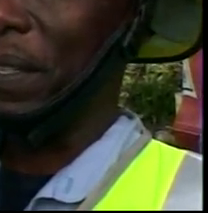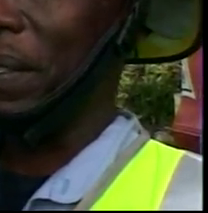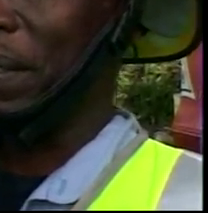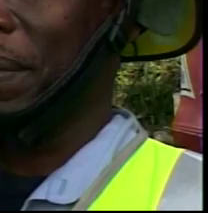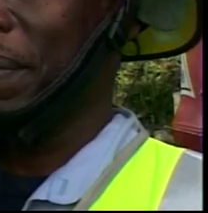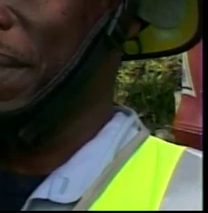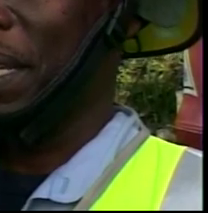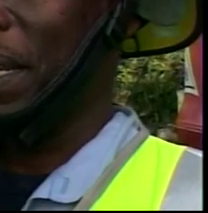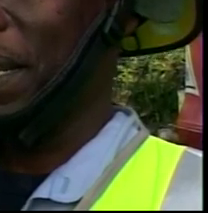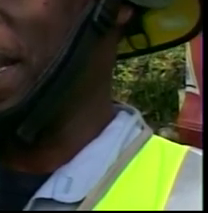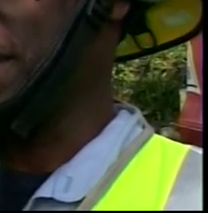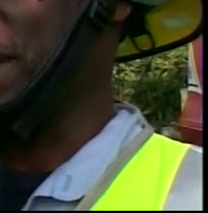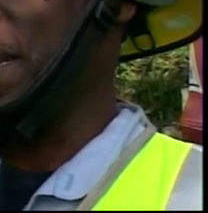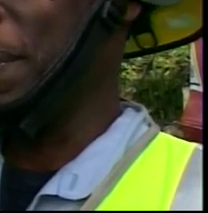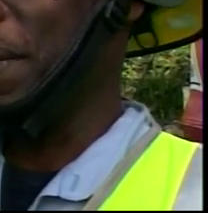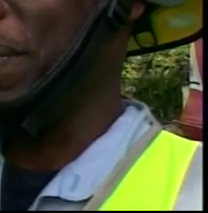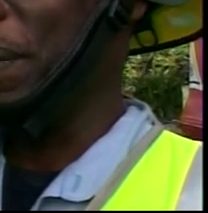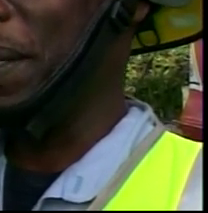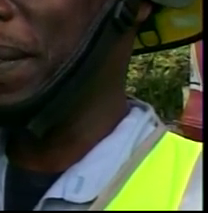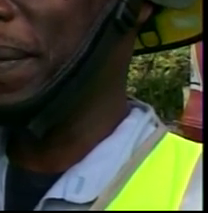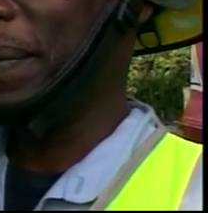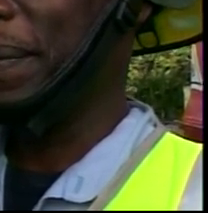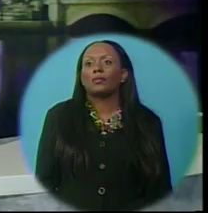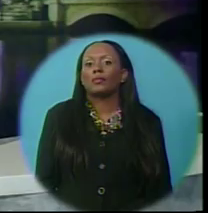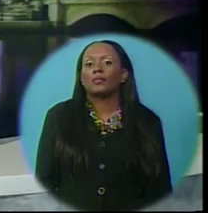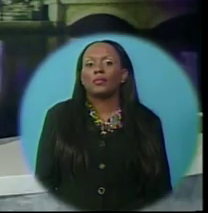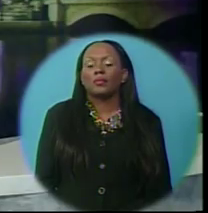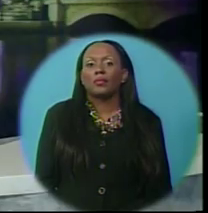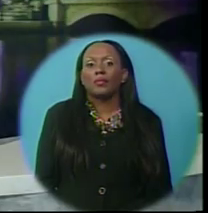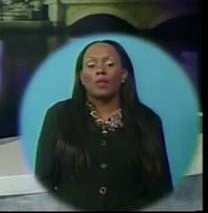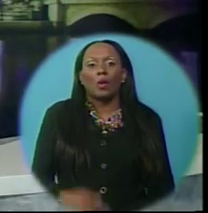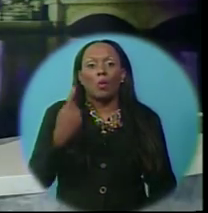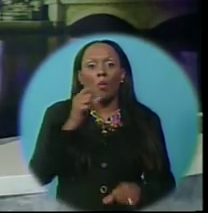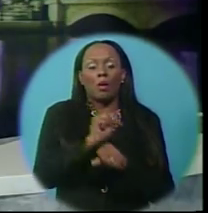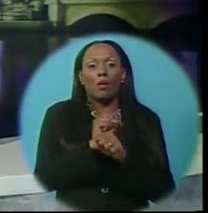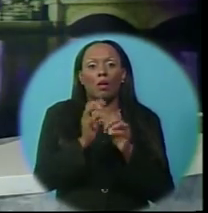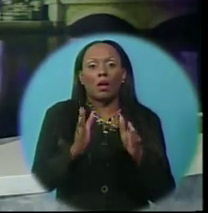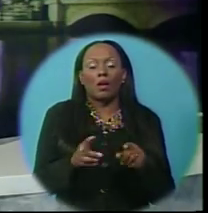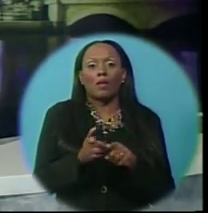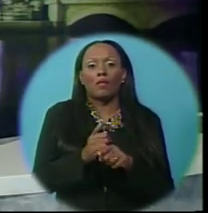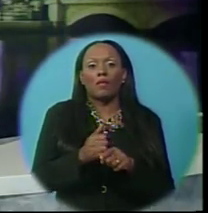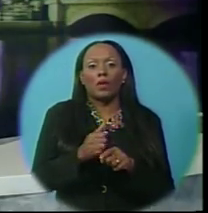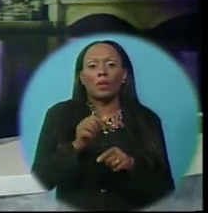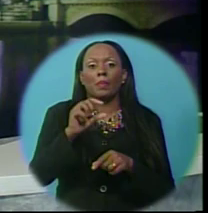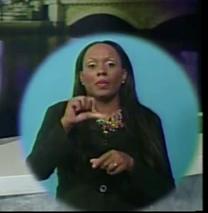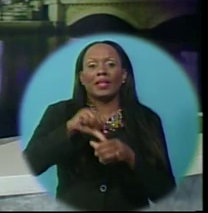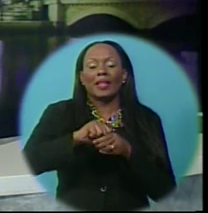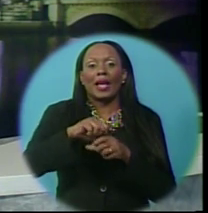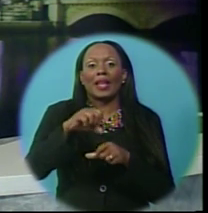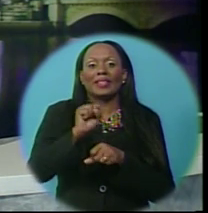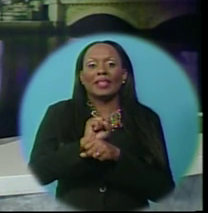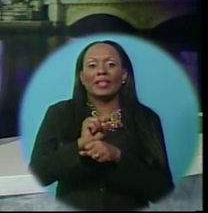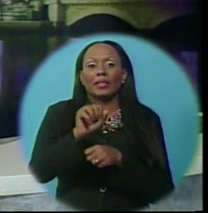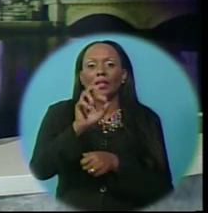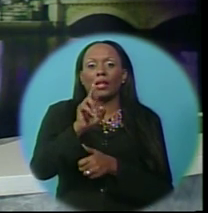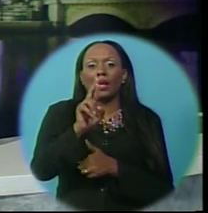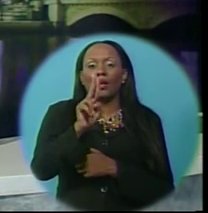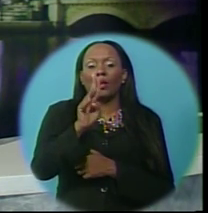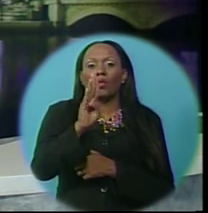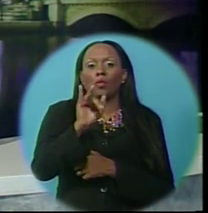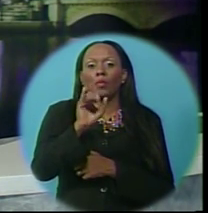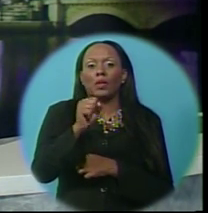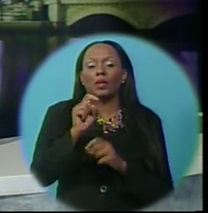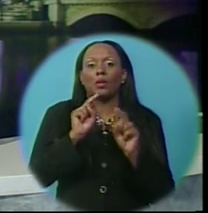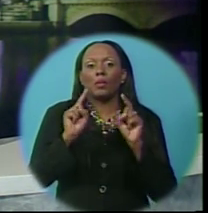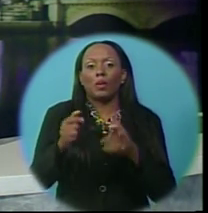jaws of life to extricate the female. One of the employees at the Rubis station, Shaquille